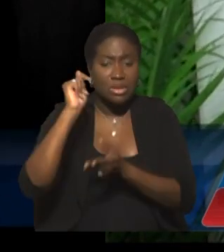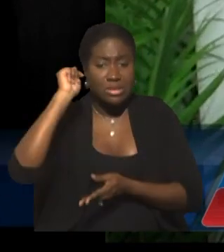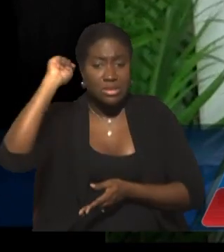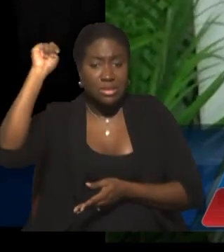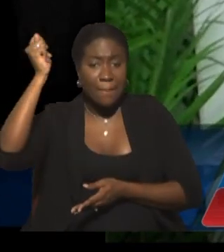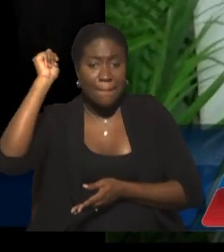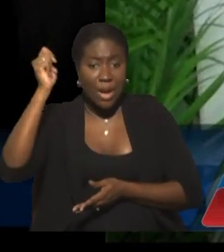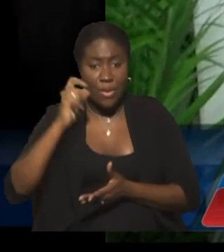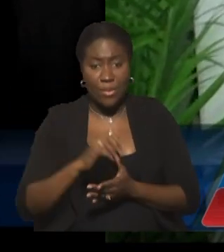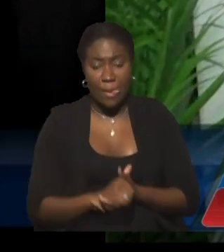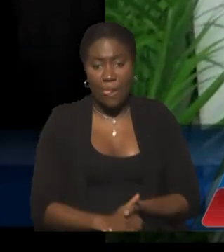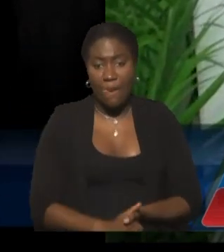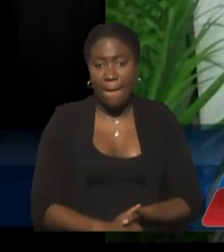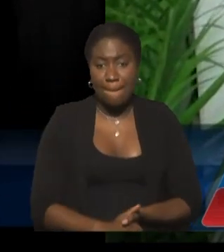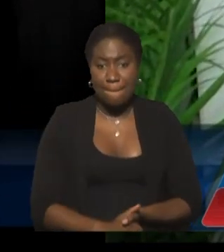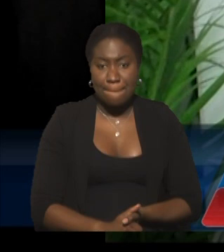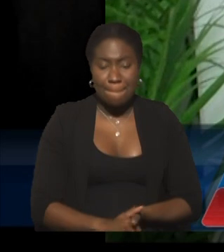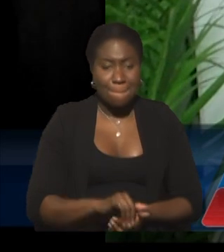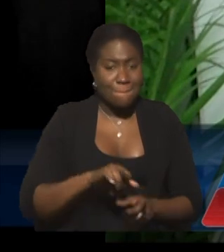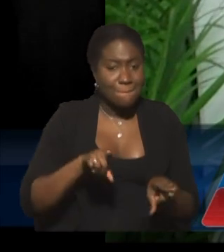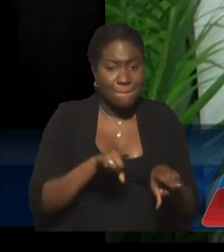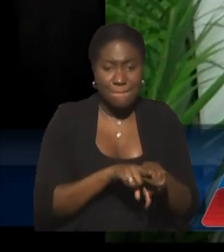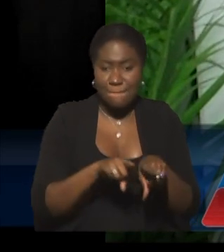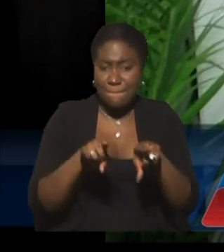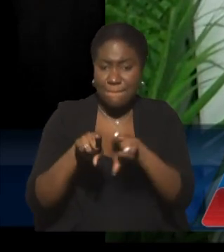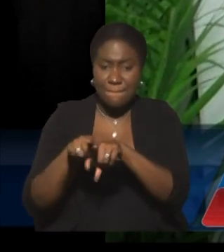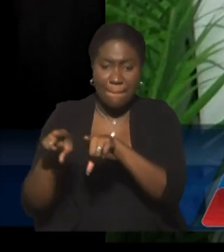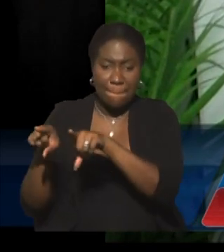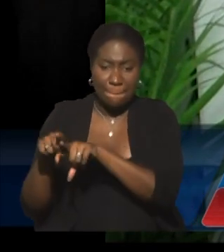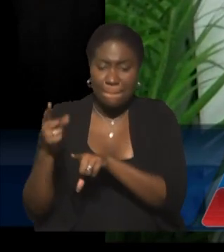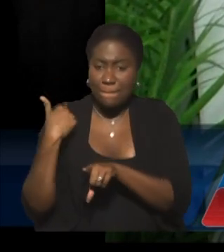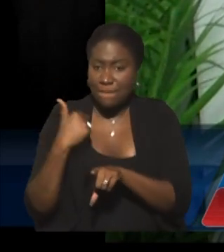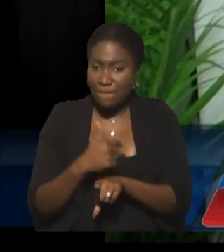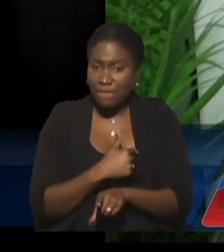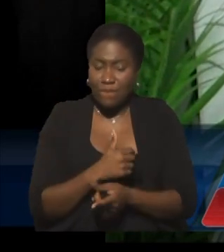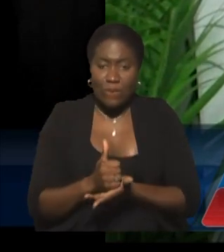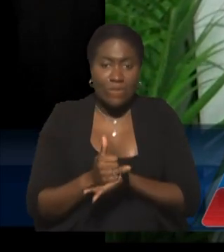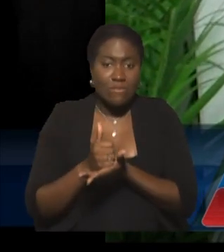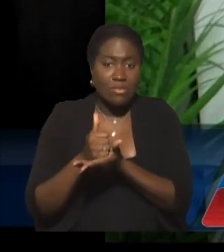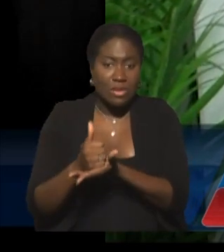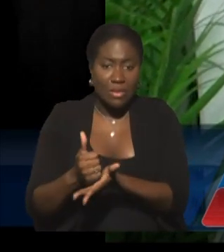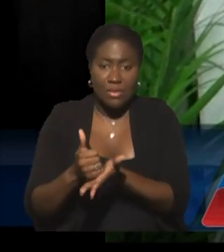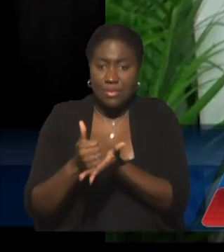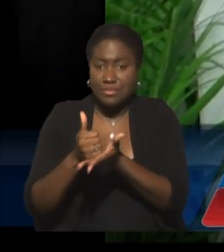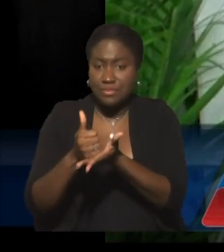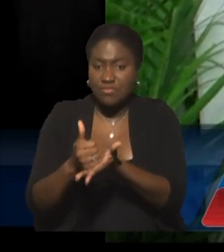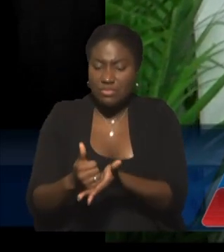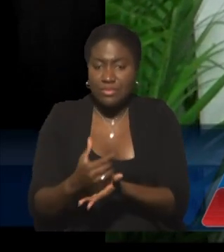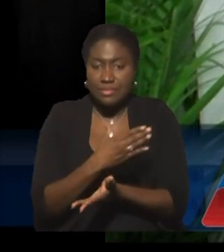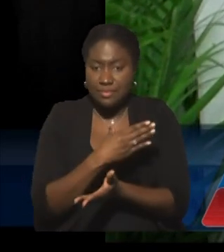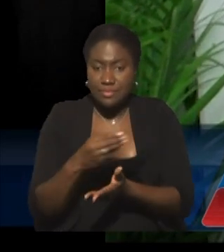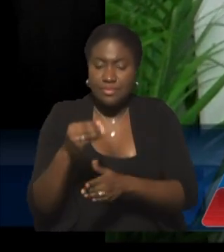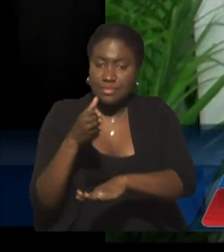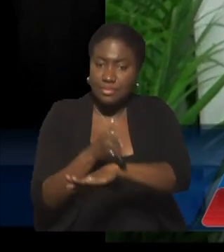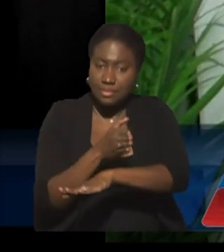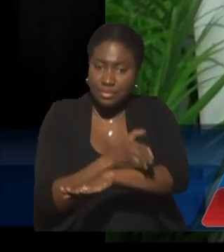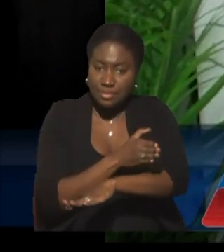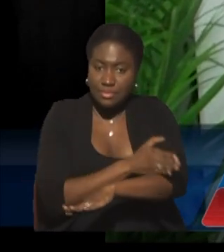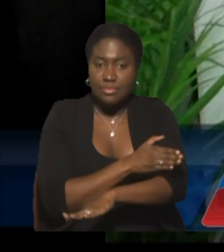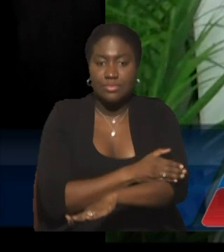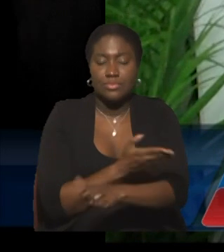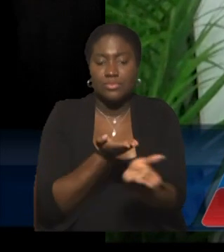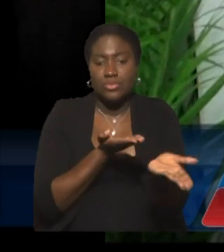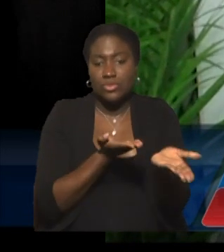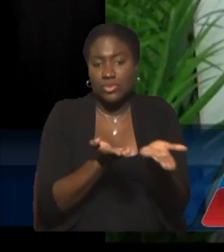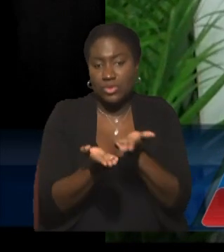Tobago. Similar types of projects where we have made interventions, so much so that we have improved the level of